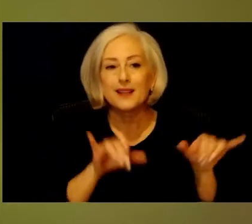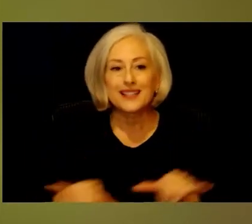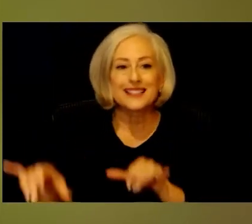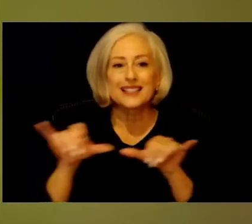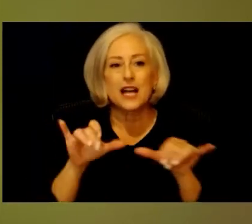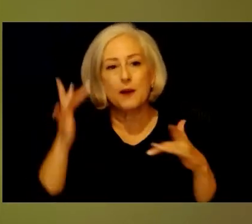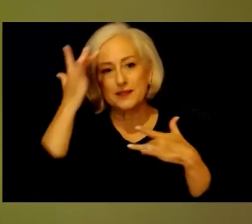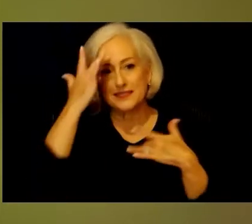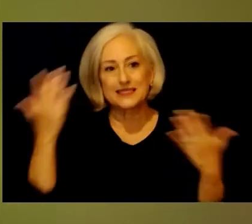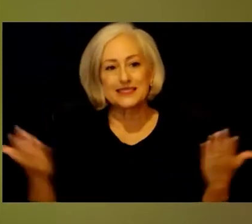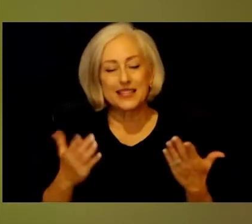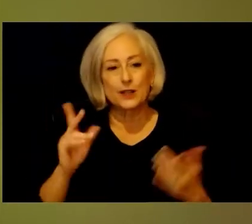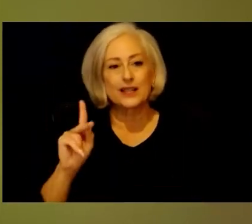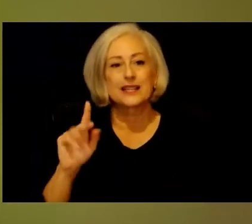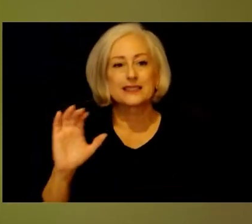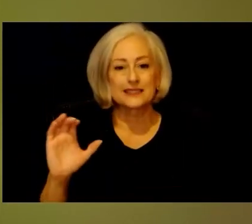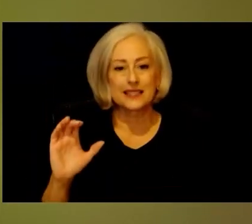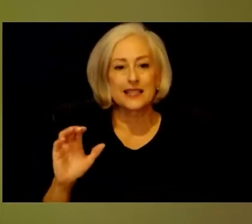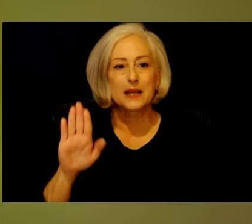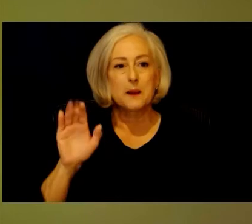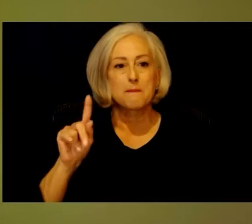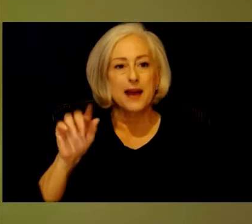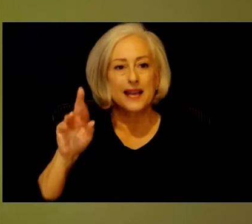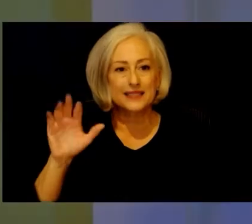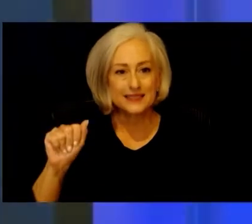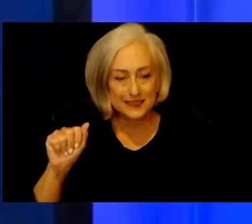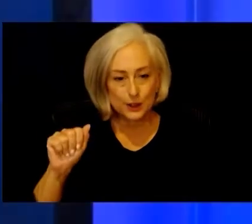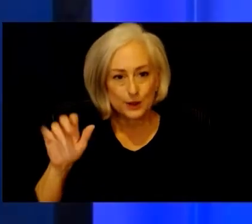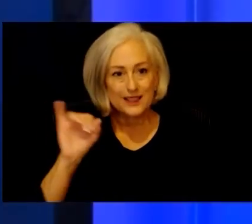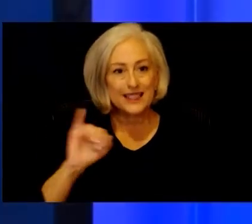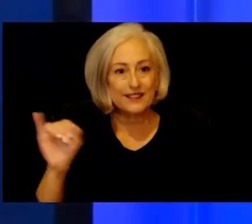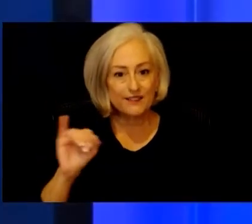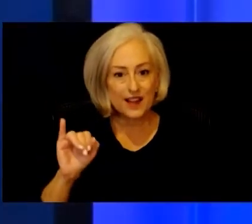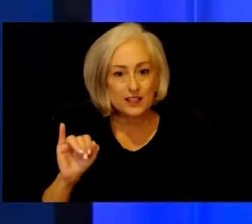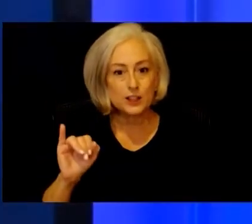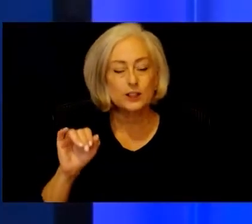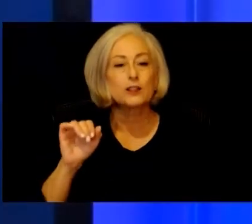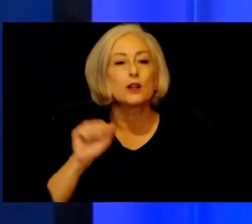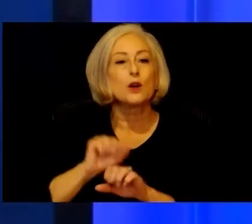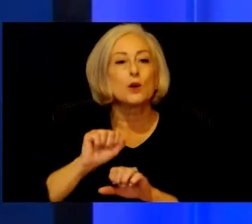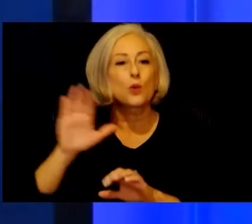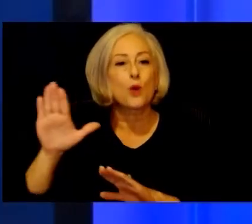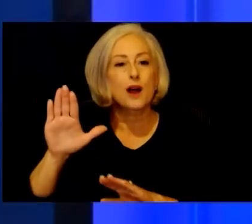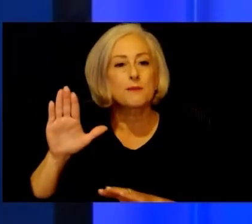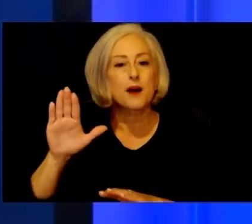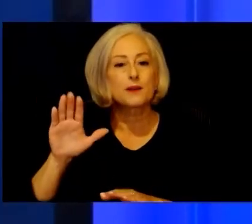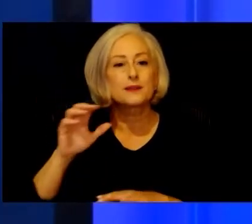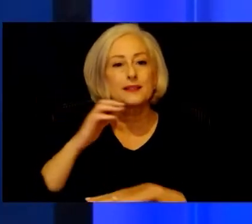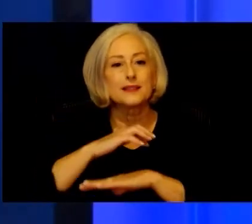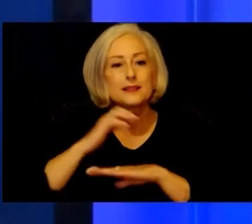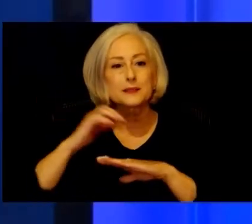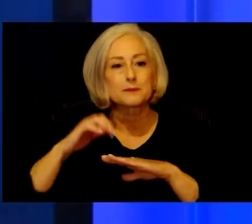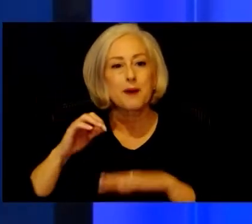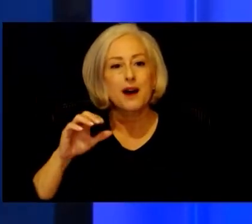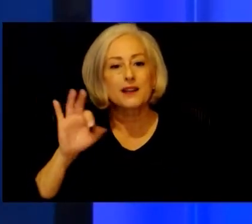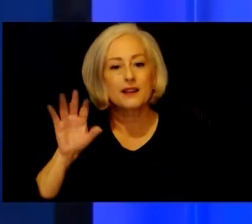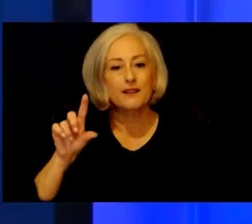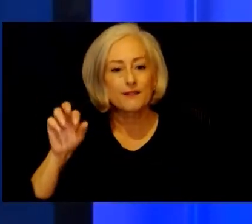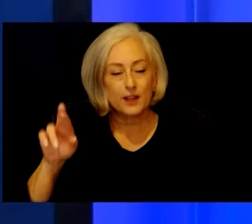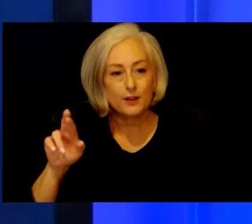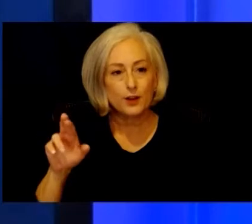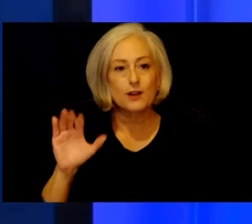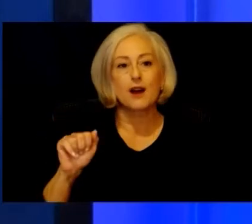are bacterial infections such as Rocky Mountain spotted fever and Ehrlichia. Less commonly known, but certainly reported on,